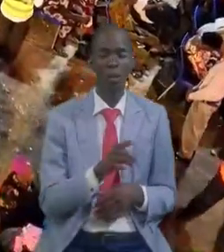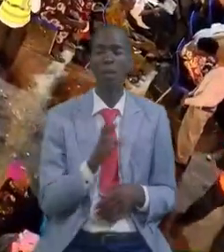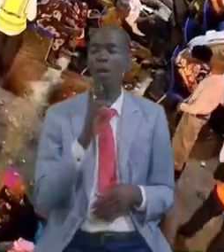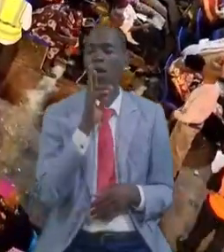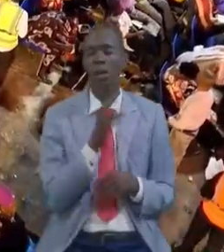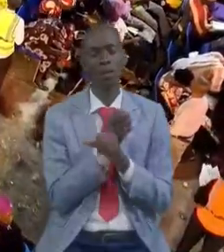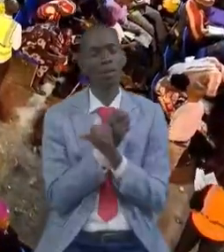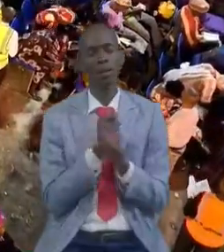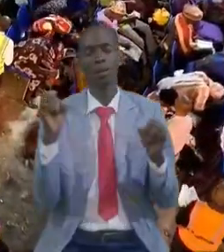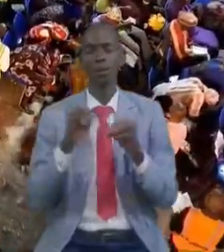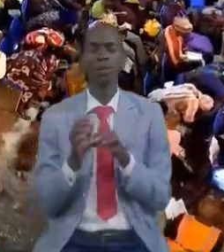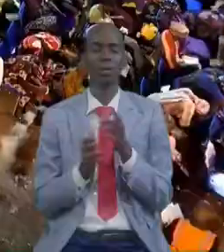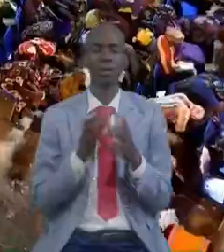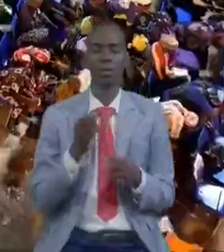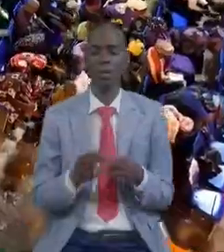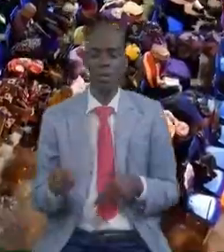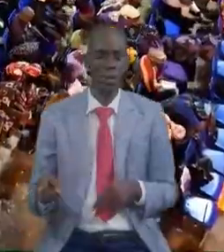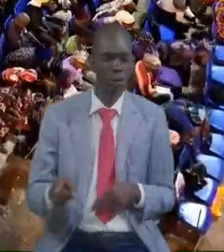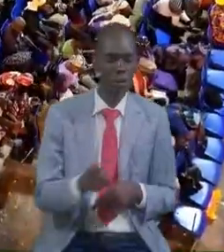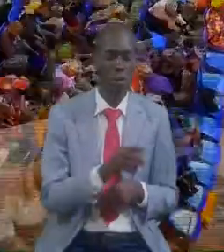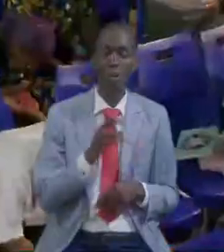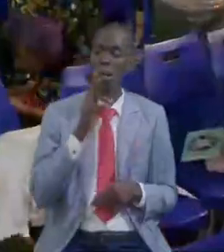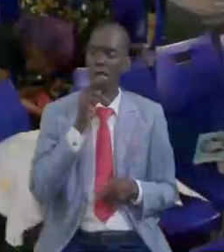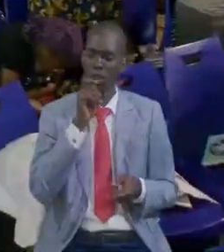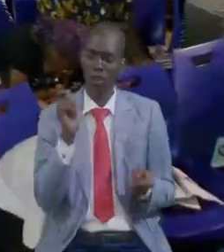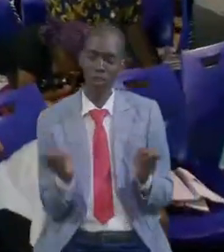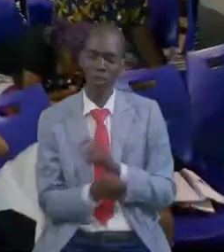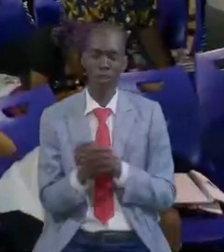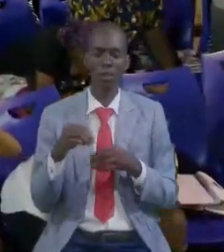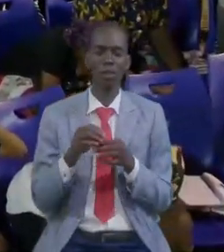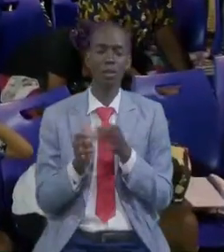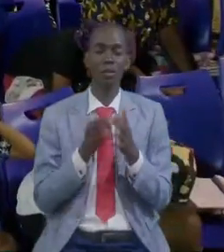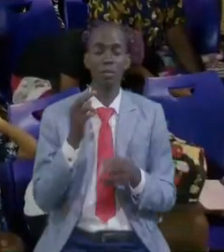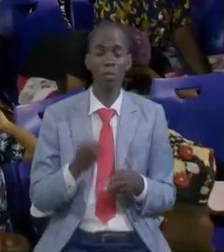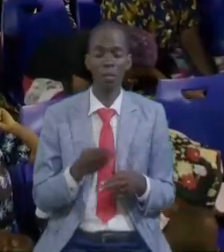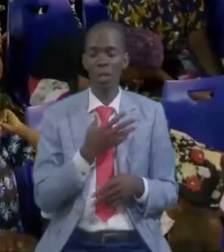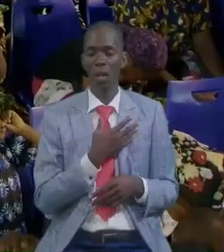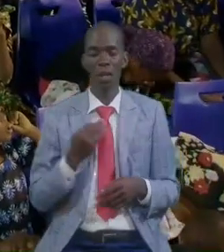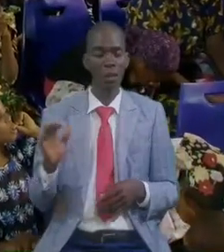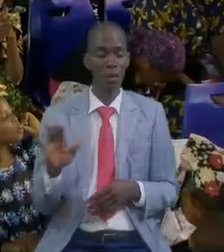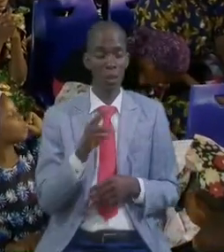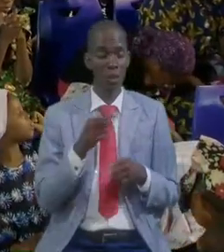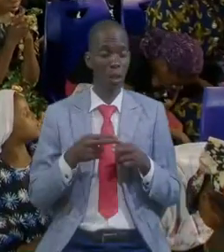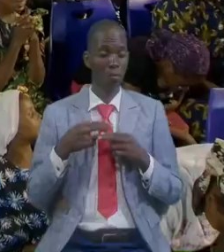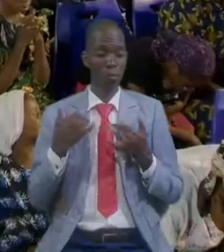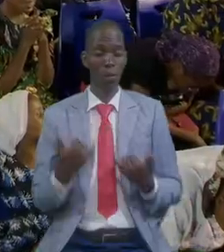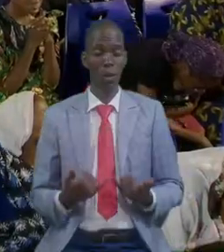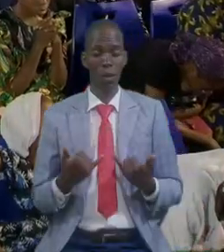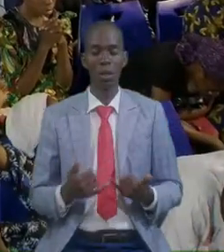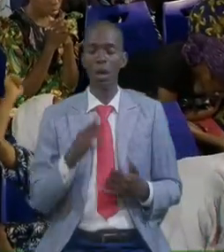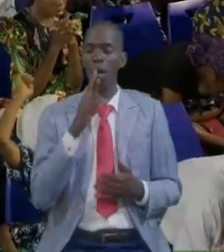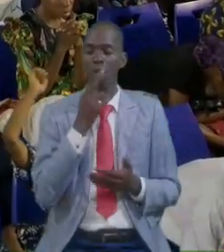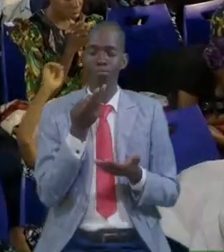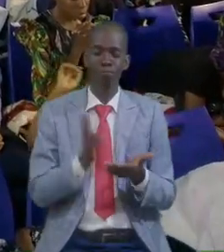saved. They are changed, and their names now are in the book